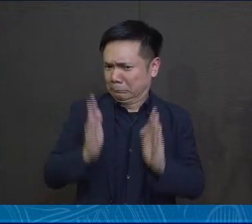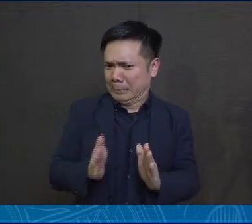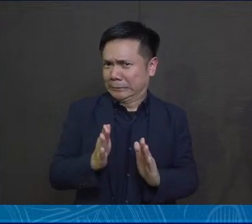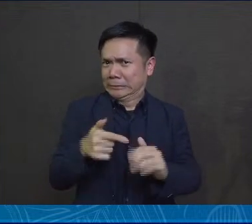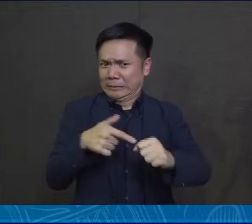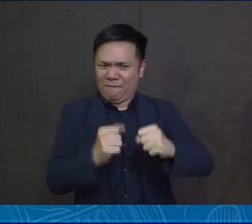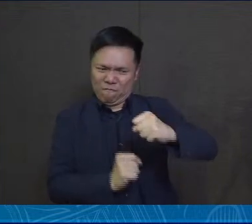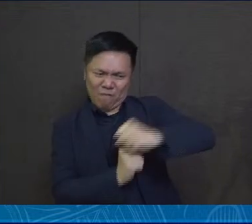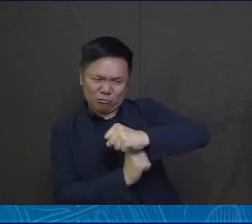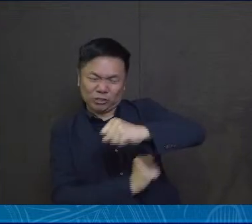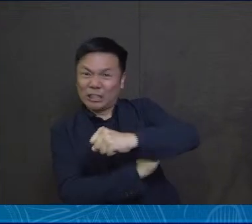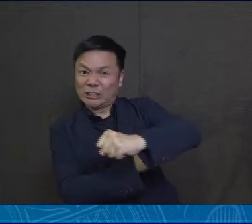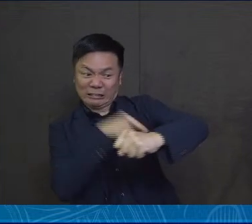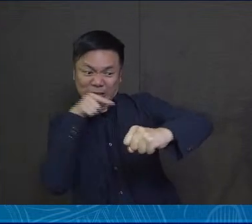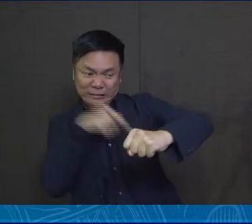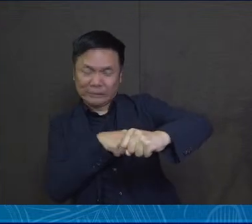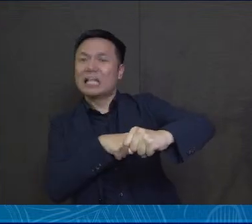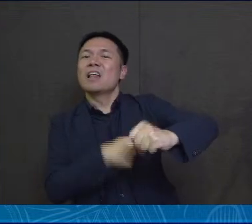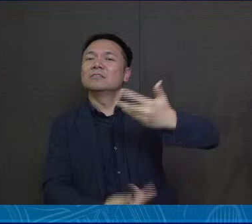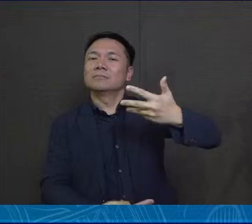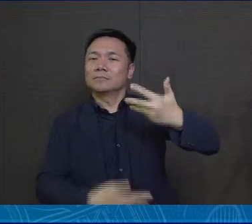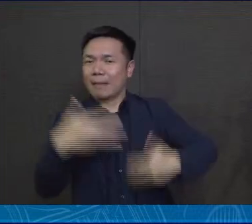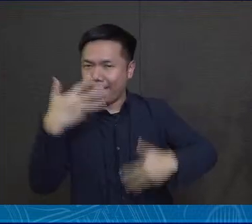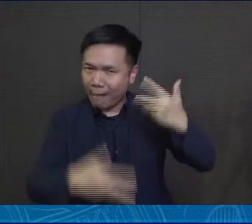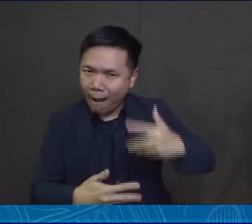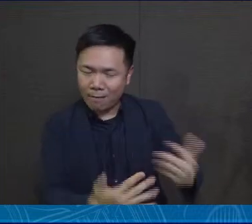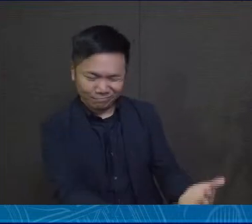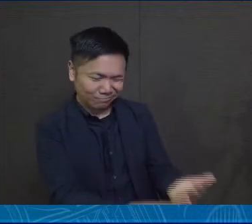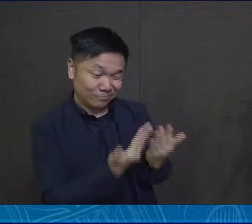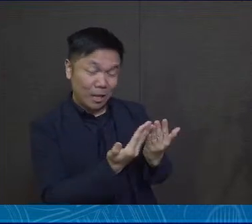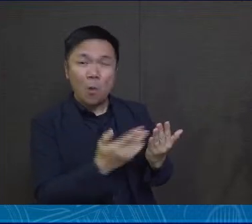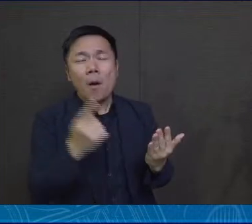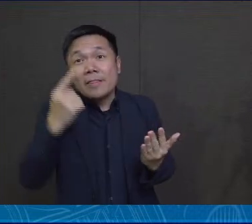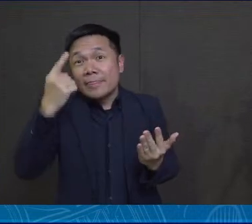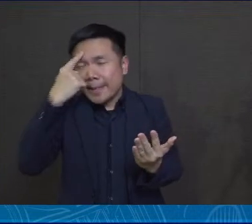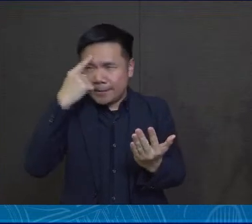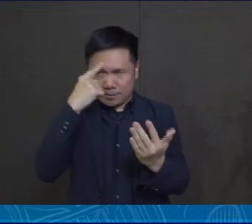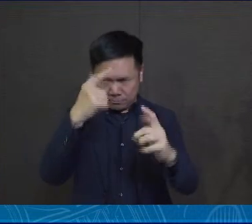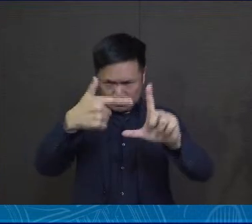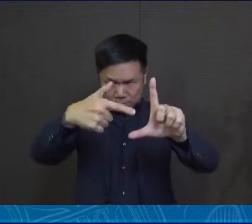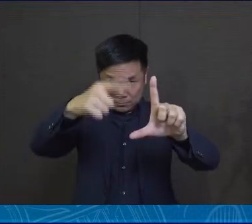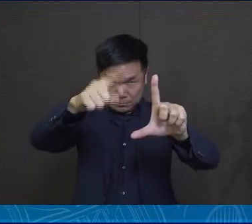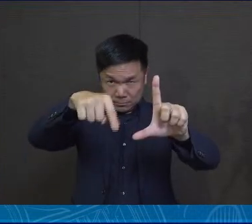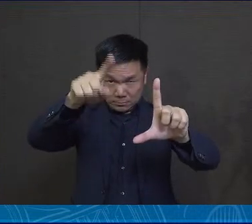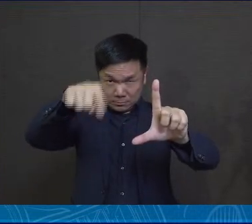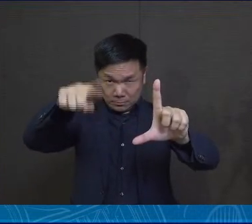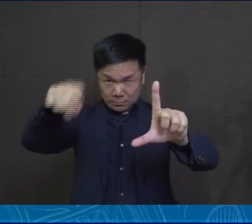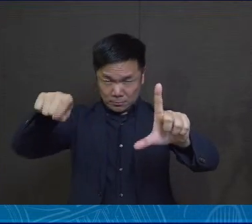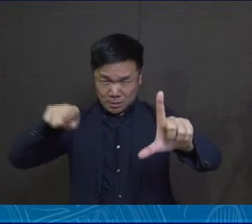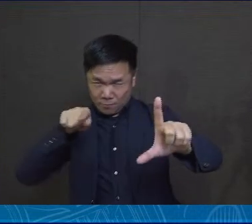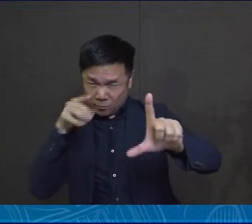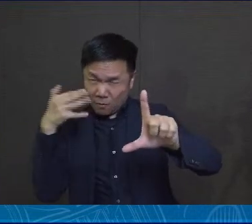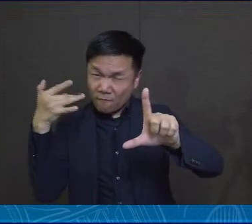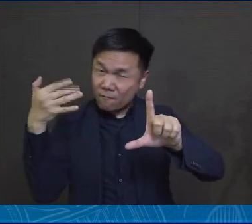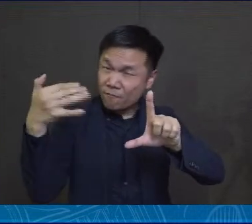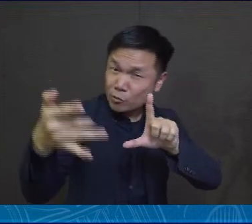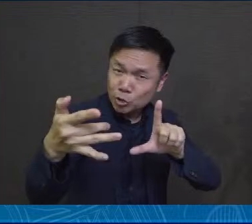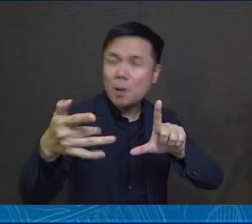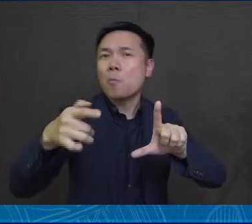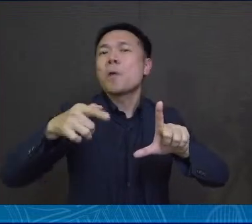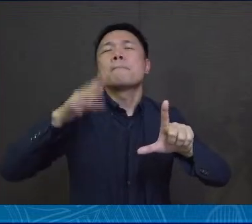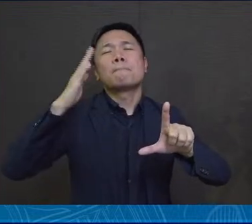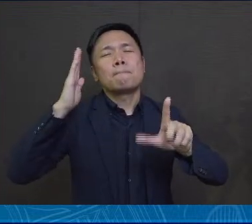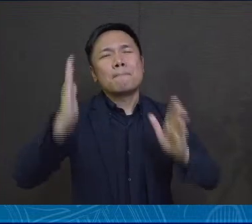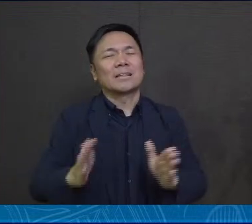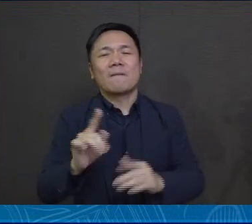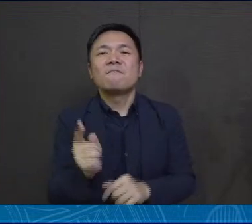So every time, even when we're making an assumption in some sort of model that we're creating, you like for these assumptions to be data driven,